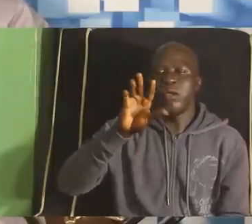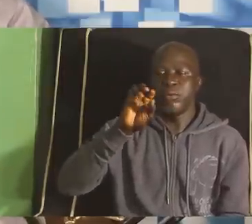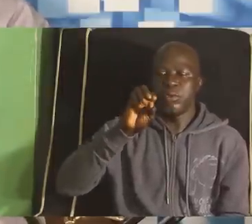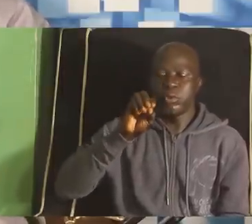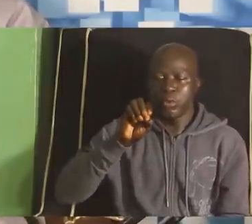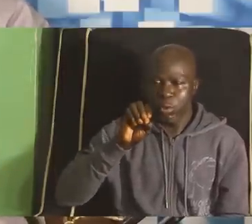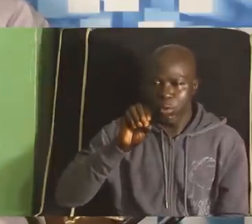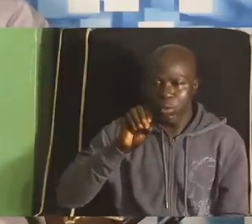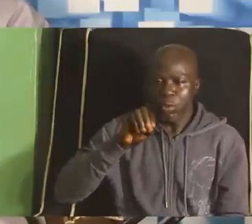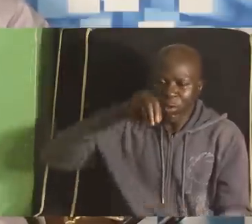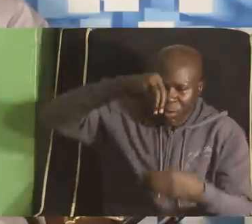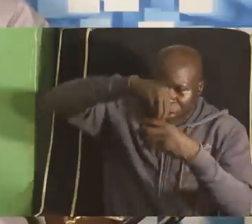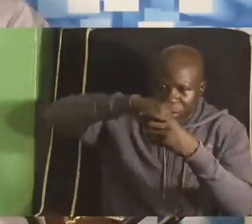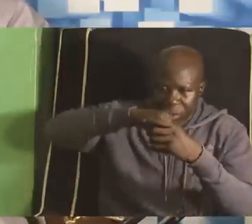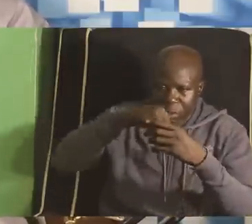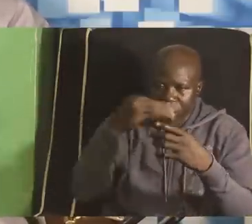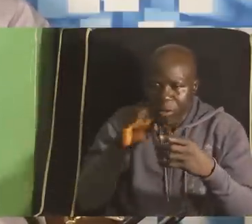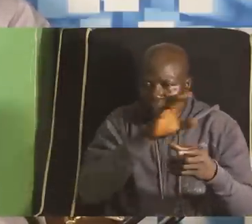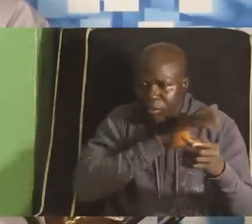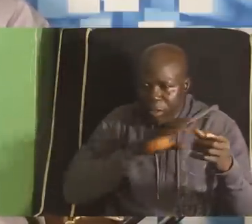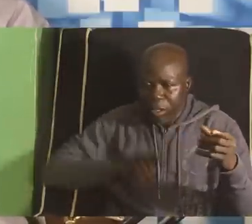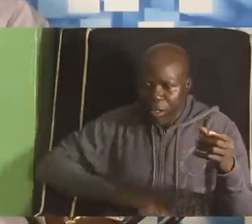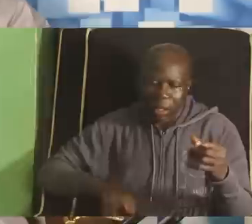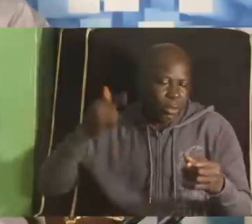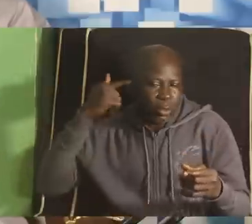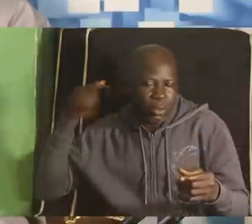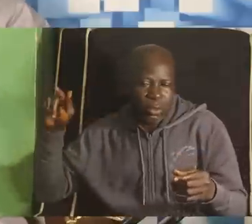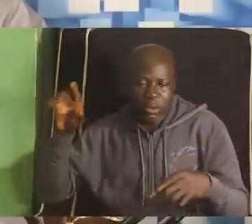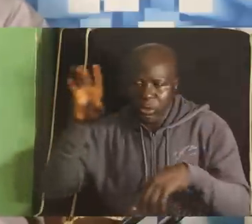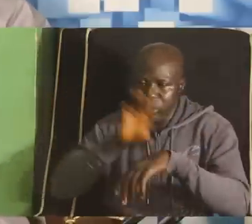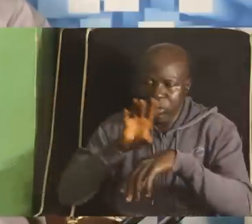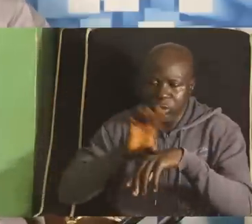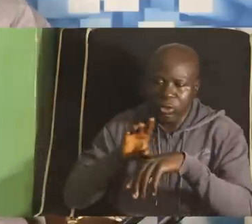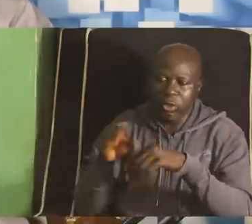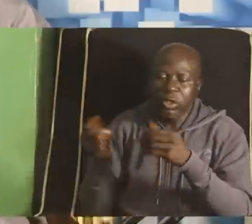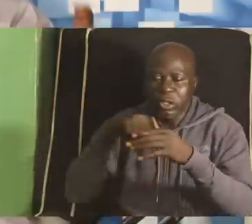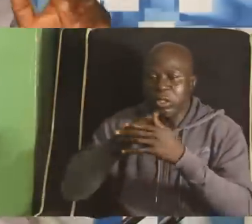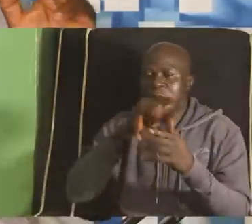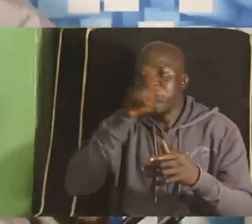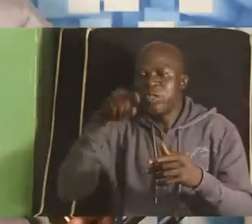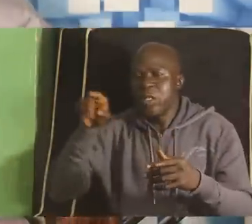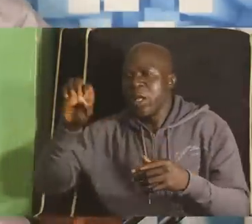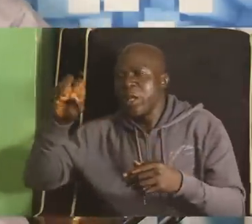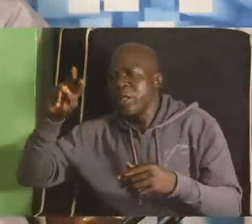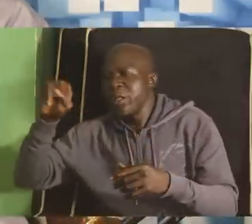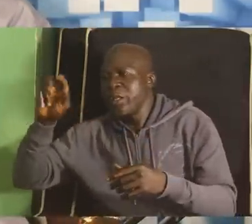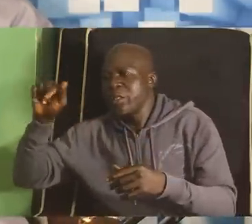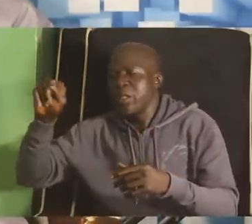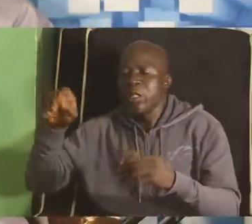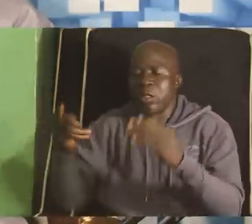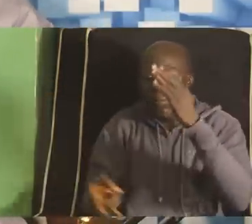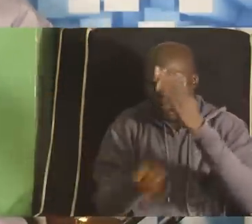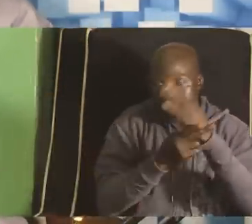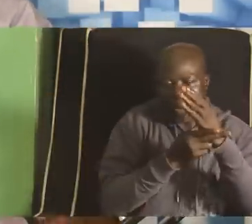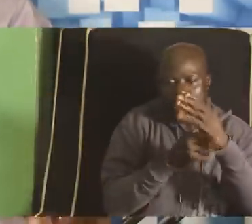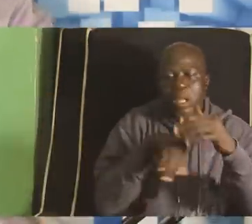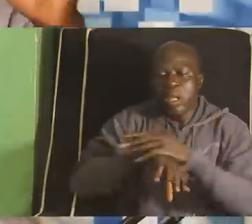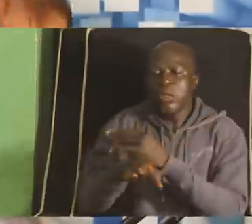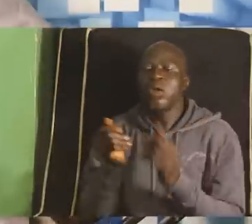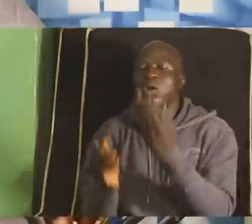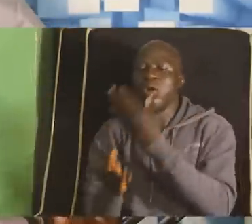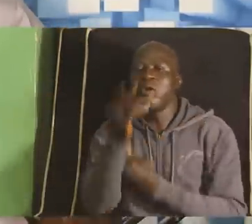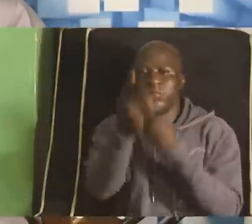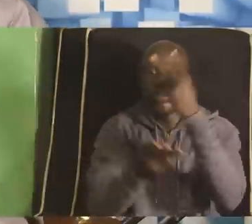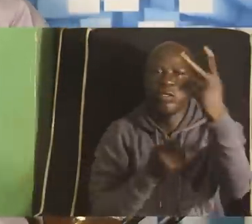101 52 98 950. Sir of Calvary Church, Roman Bujadi, Nin Senit Bank, Lord Pogges, Omaria, no back. Amen! Along my